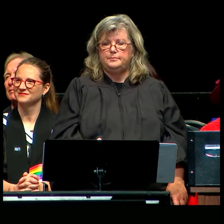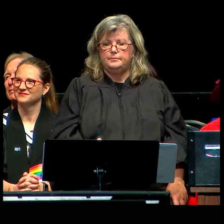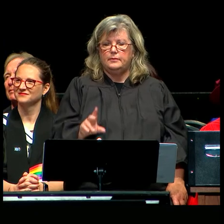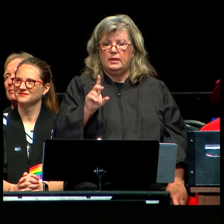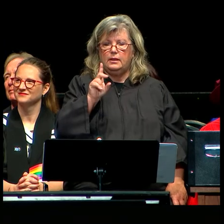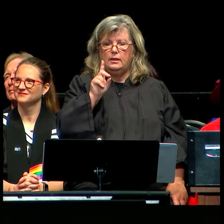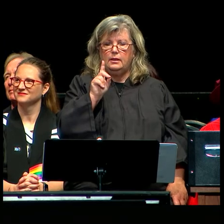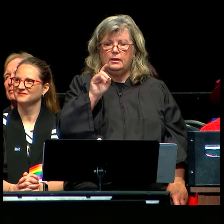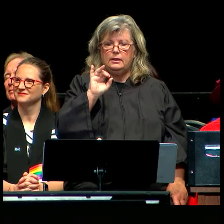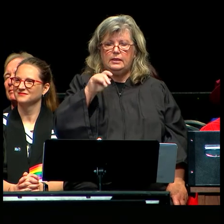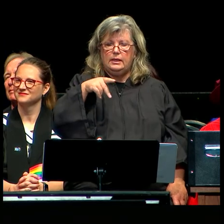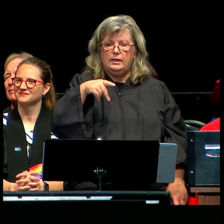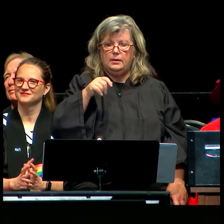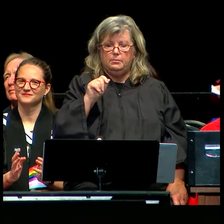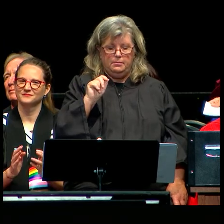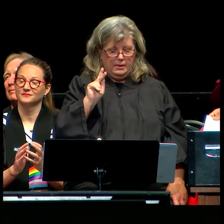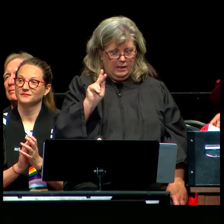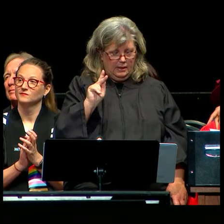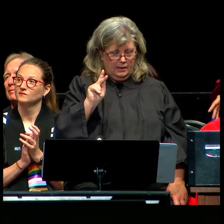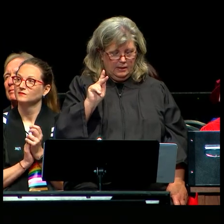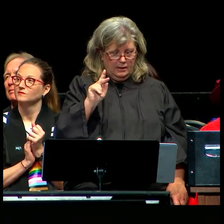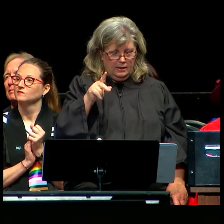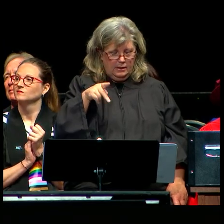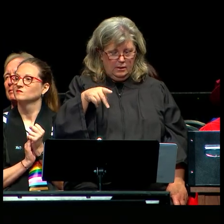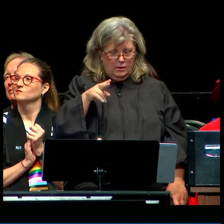Deepak Pudaseni.